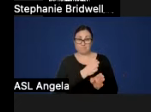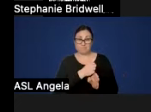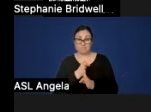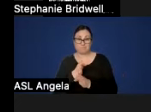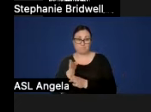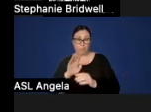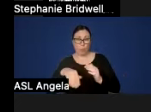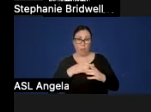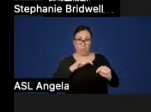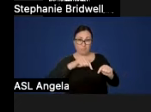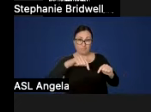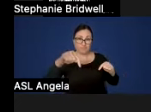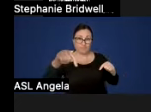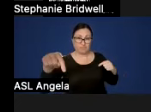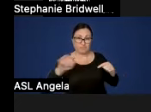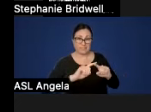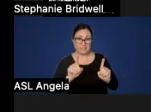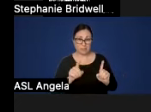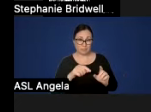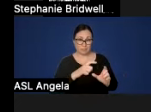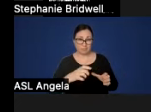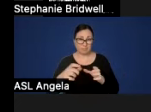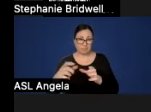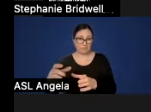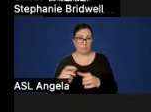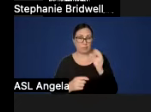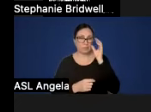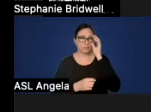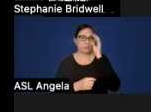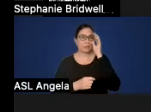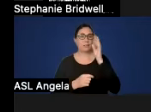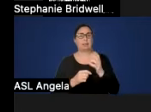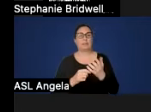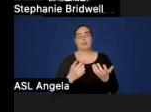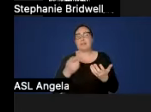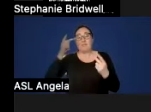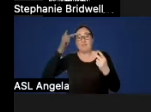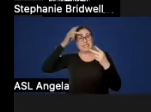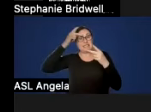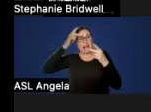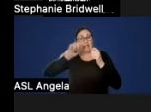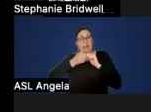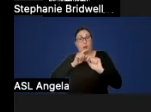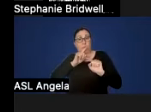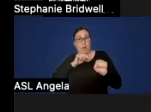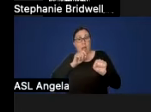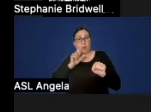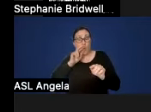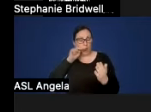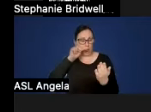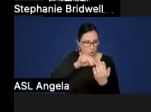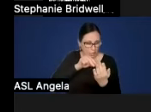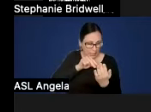response, right, whether that is like philosophically looking at how you respond or looking to a protocol that's written on